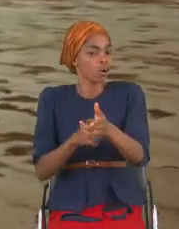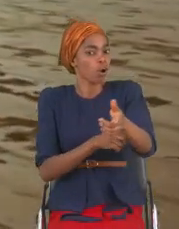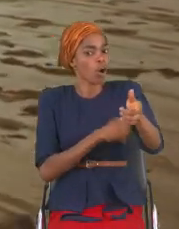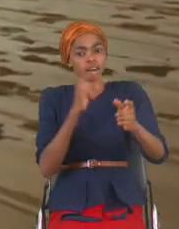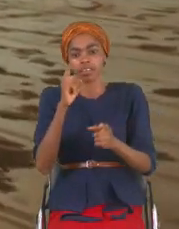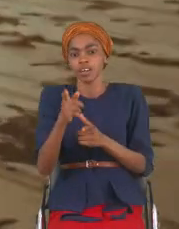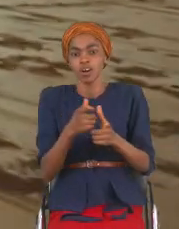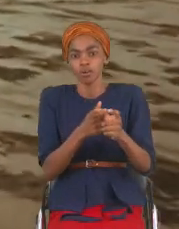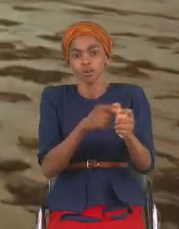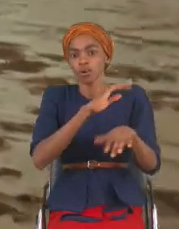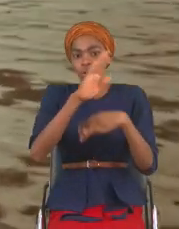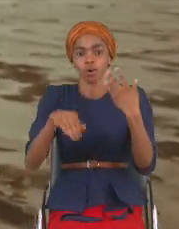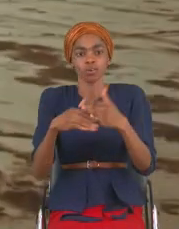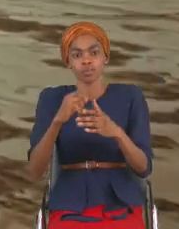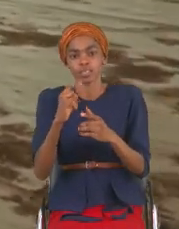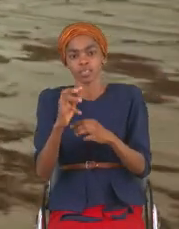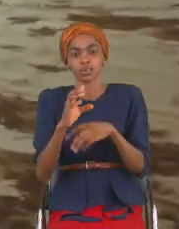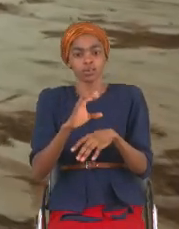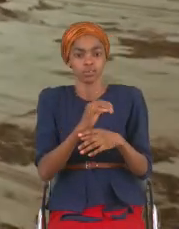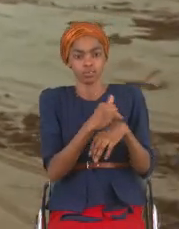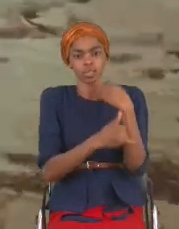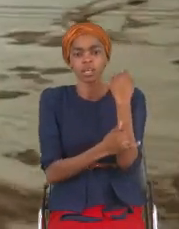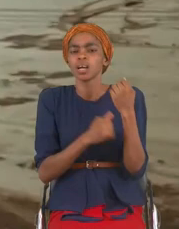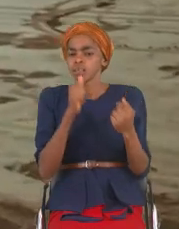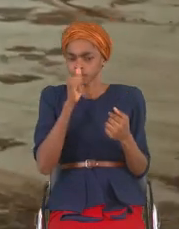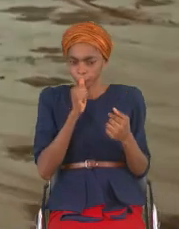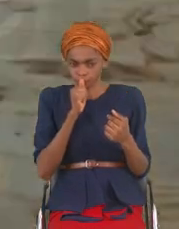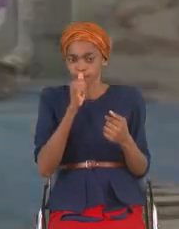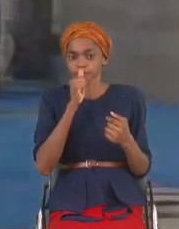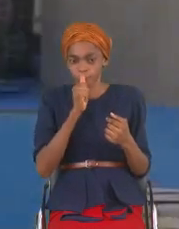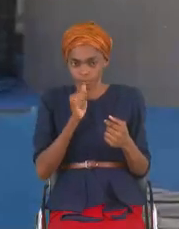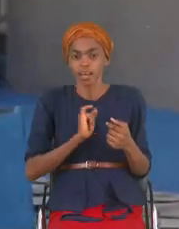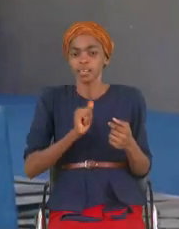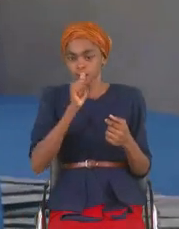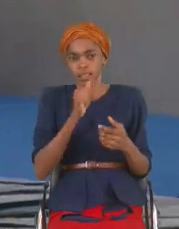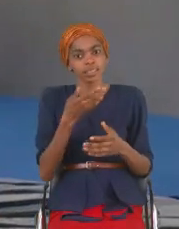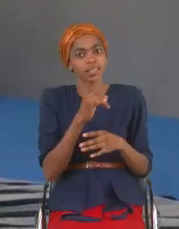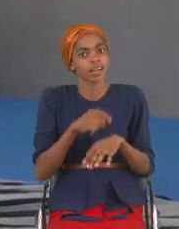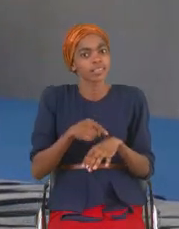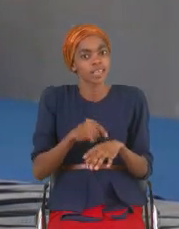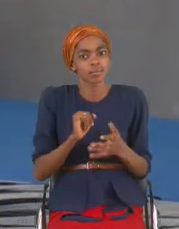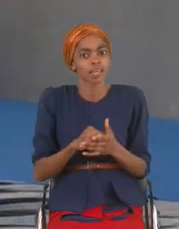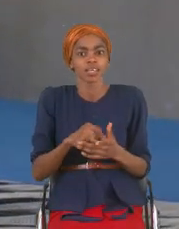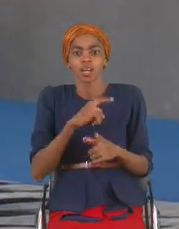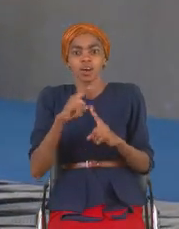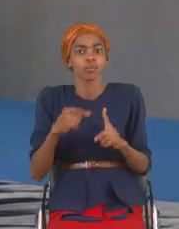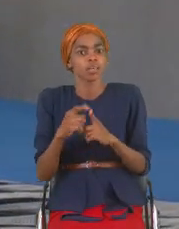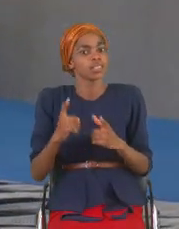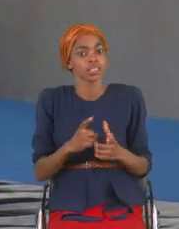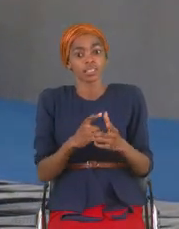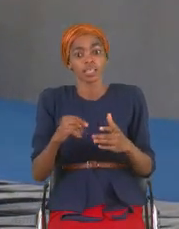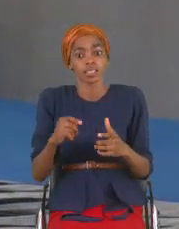the country, and then he perseveres and perseveres. There are times that when the athlete